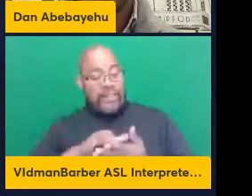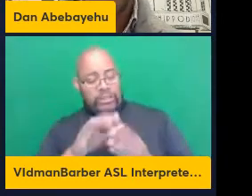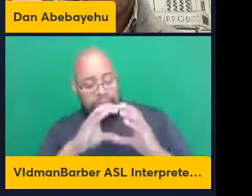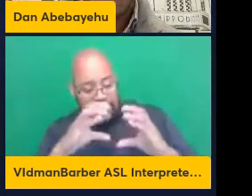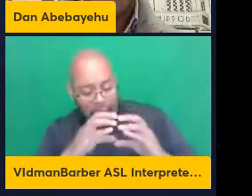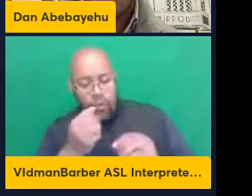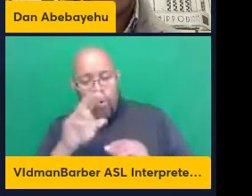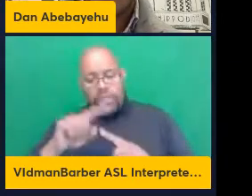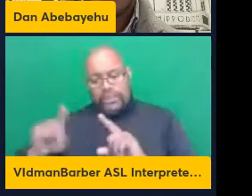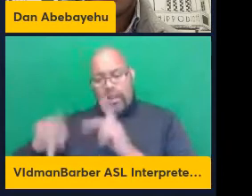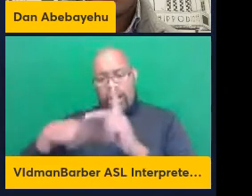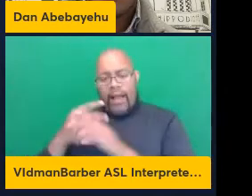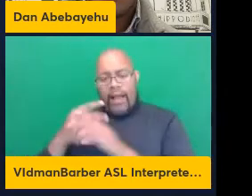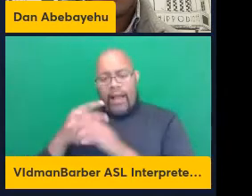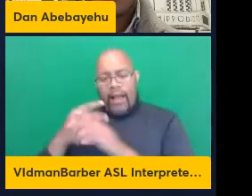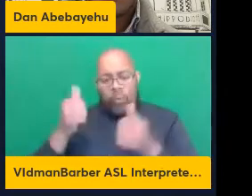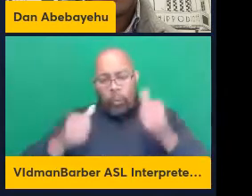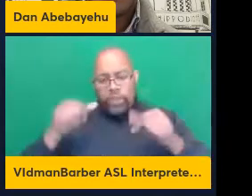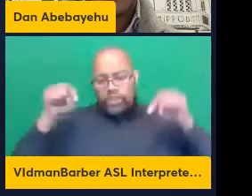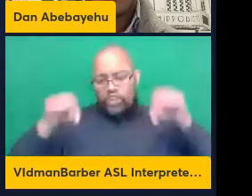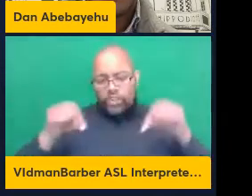interstitial macrophages.